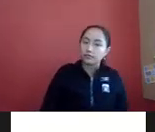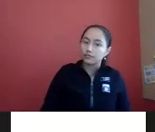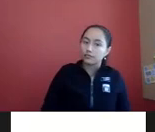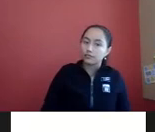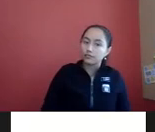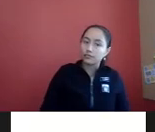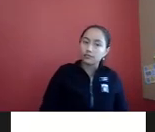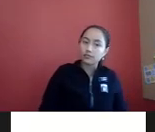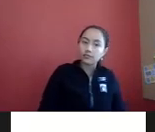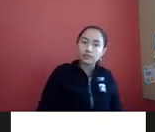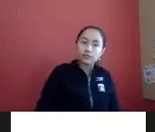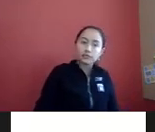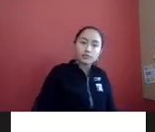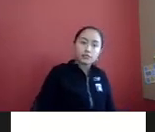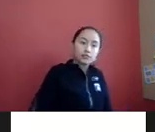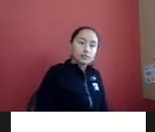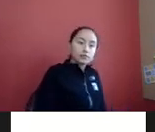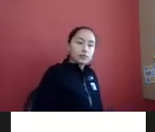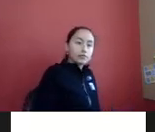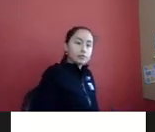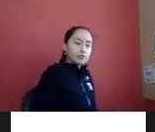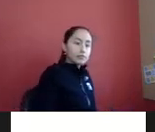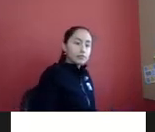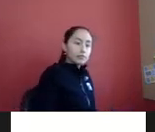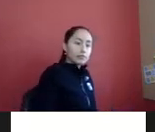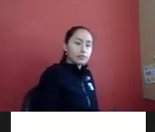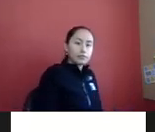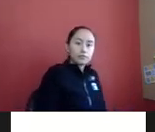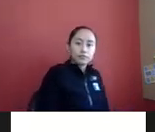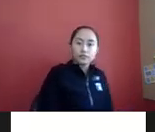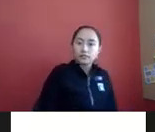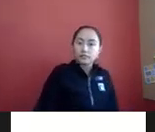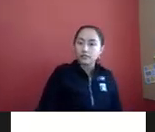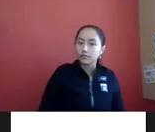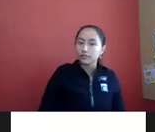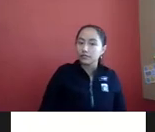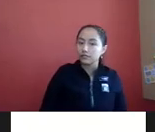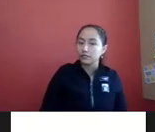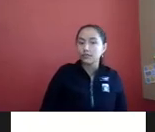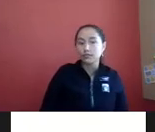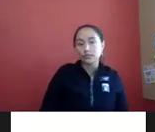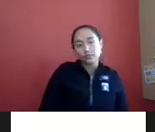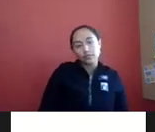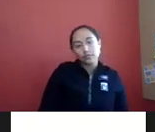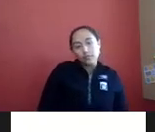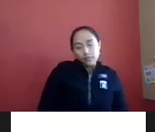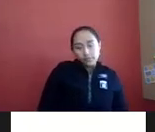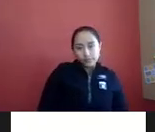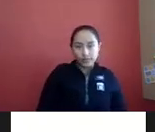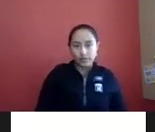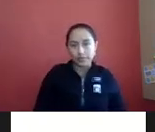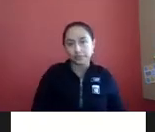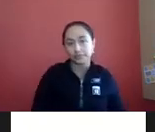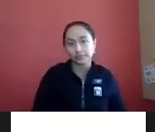focus on the academic purpose. If you are going to use a poster while you are